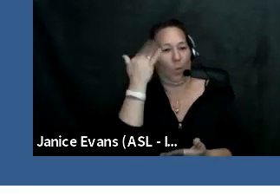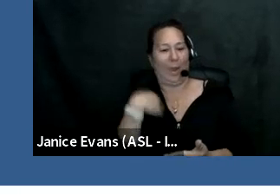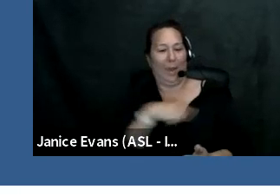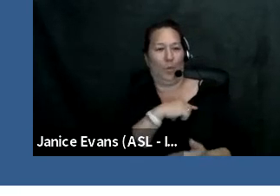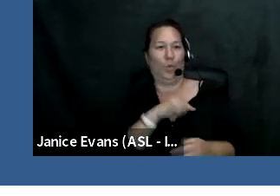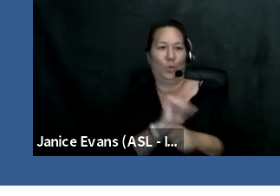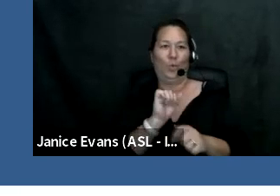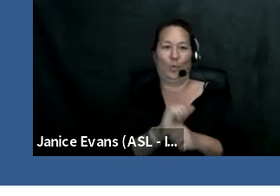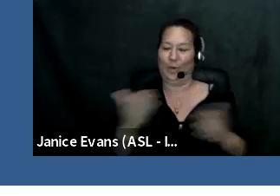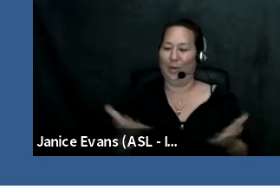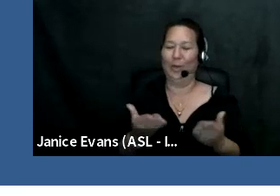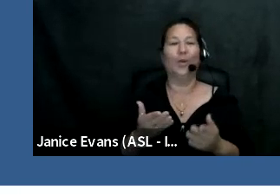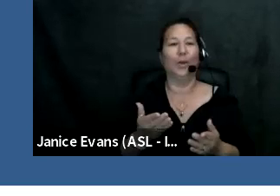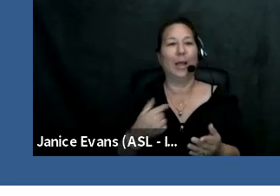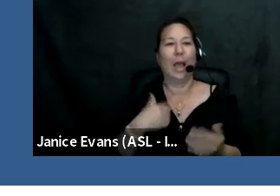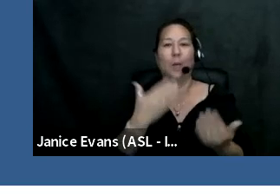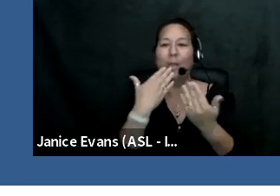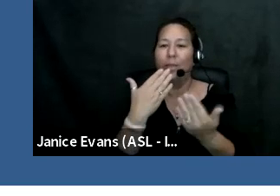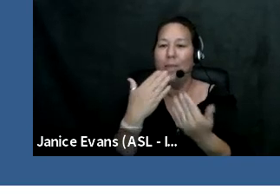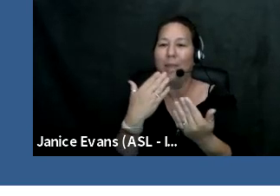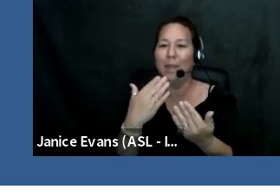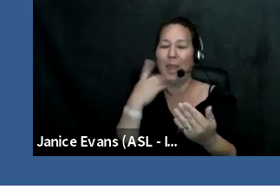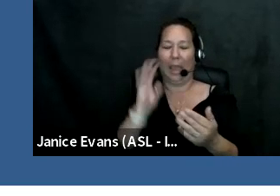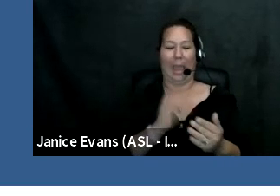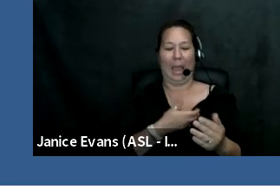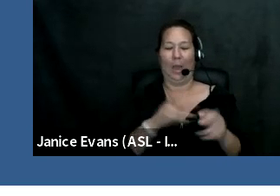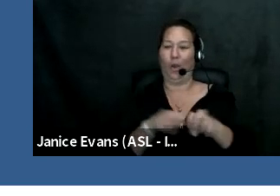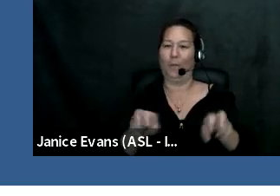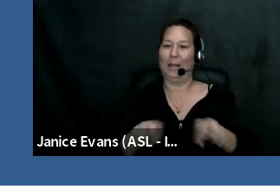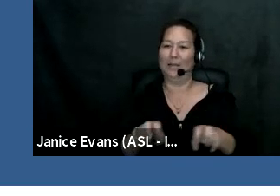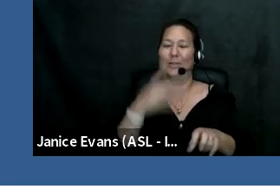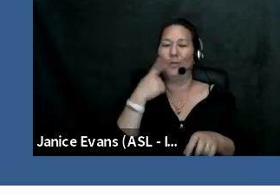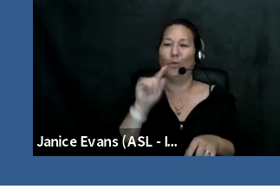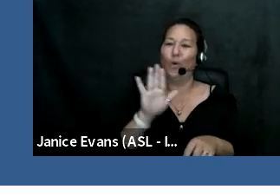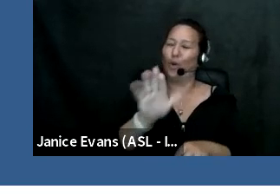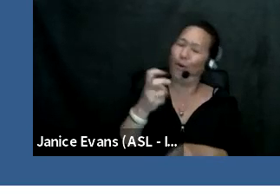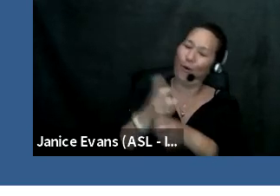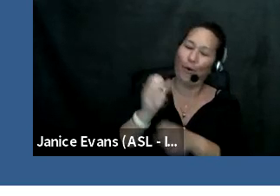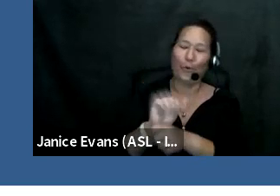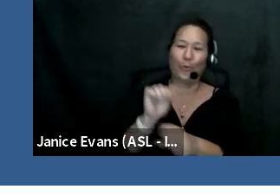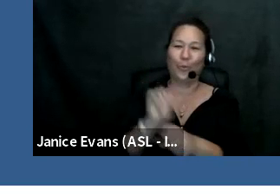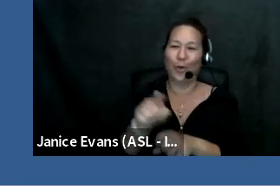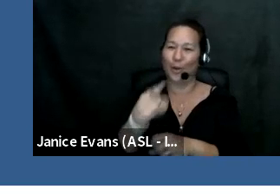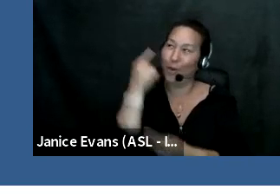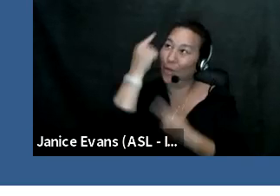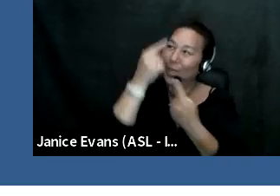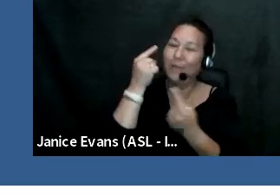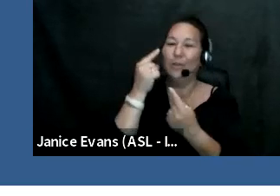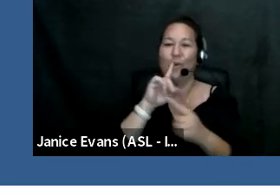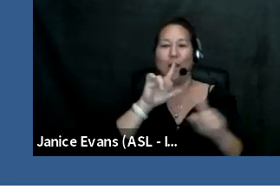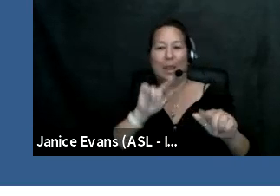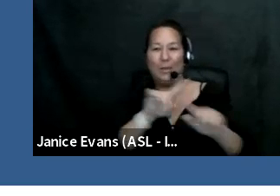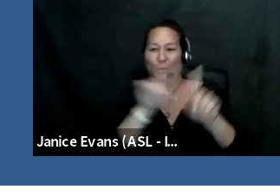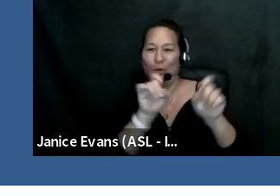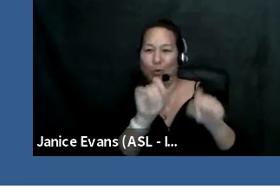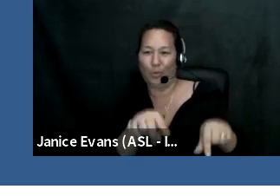I would like to thank our panelists for all of your hard work and thoughtfulness in answering the questions. I would